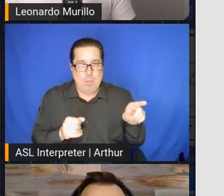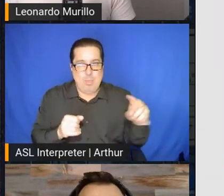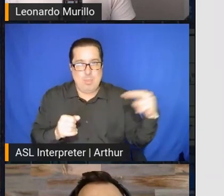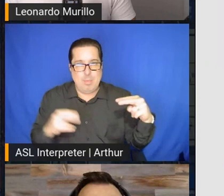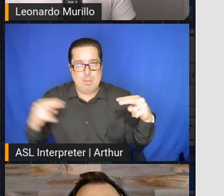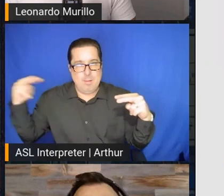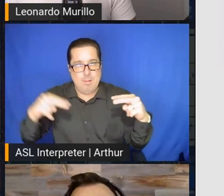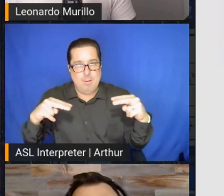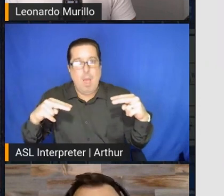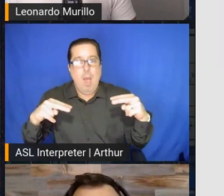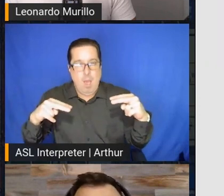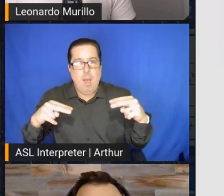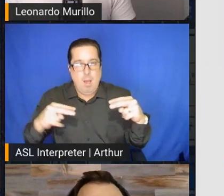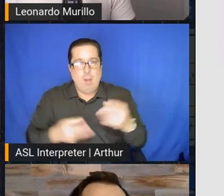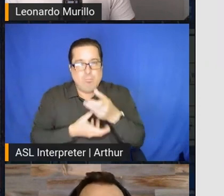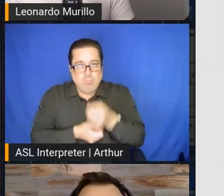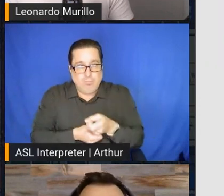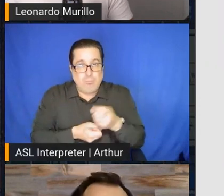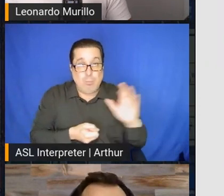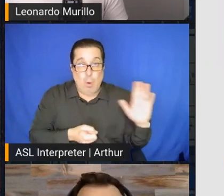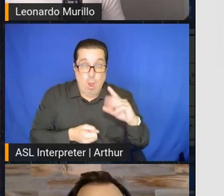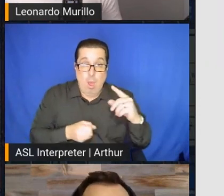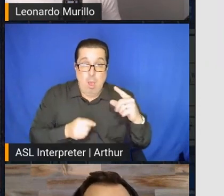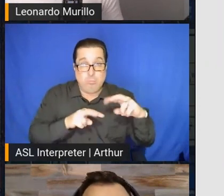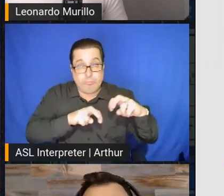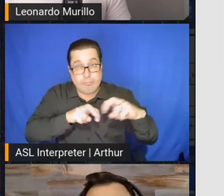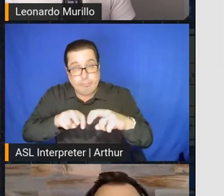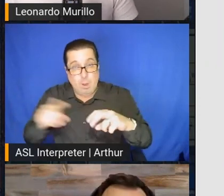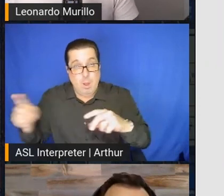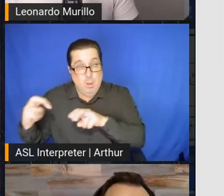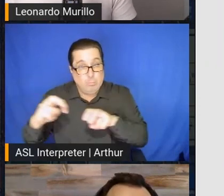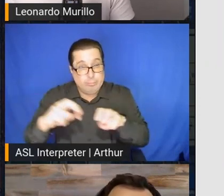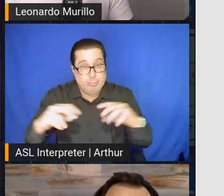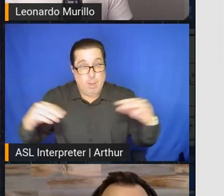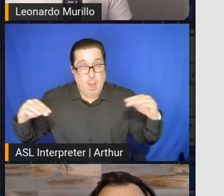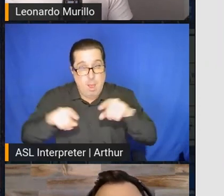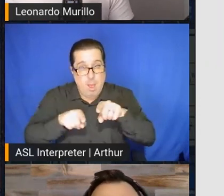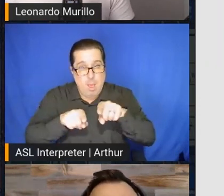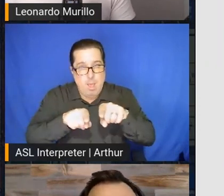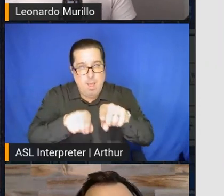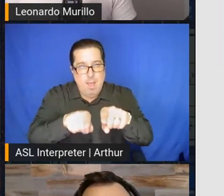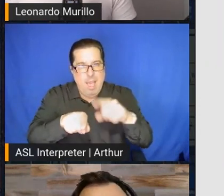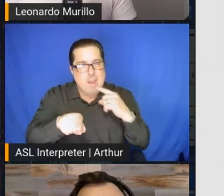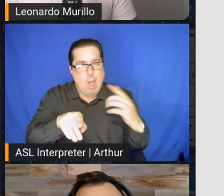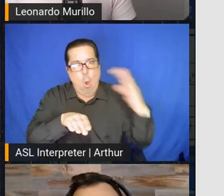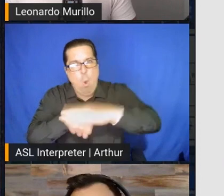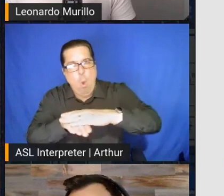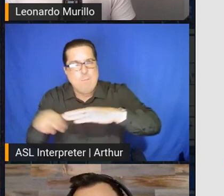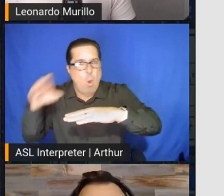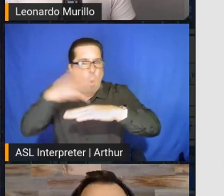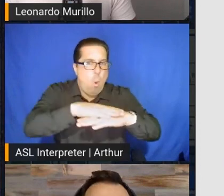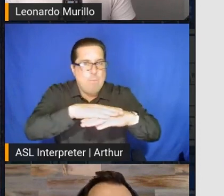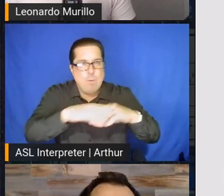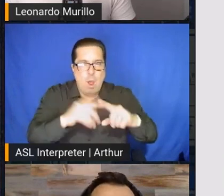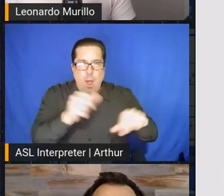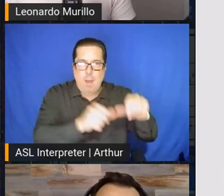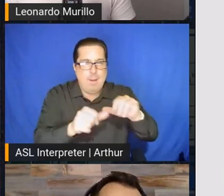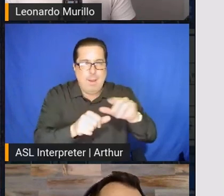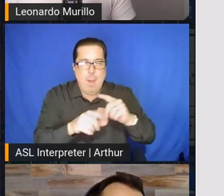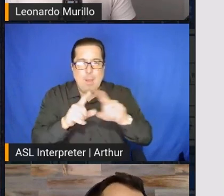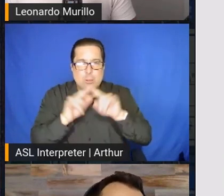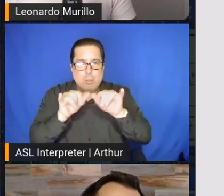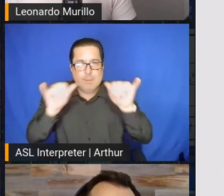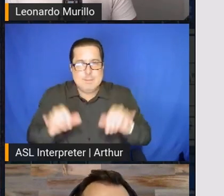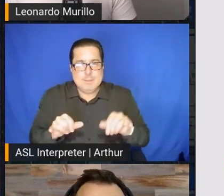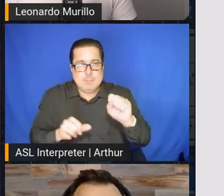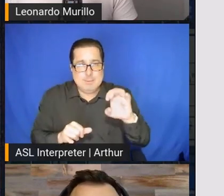sure that their commits make it in safely and don't override something else, but also the system scale and can be reliable for the applications